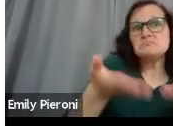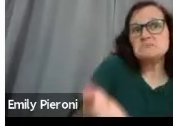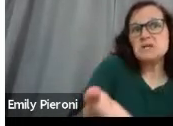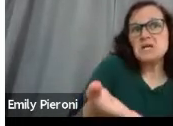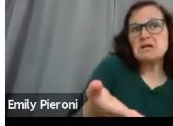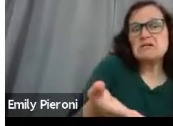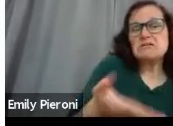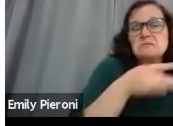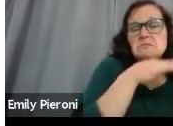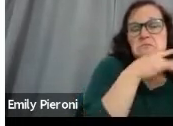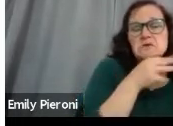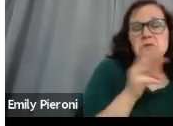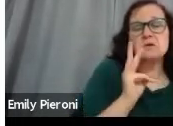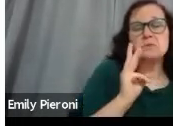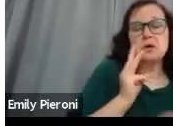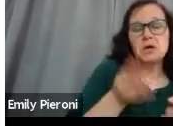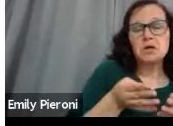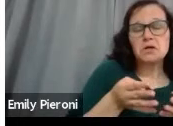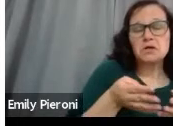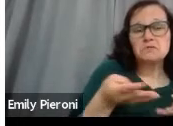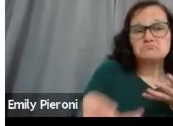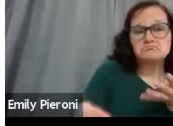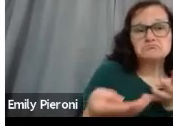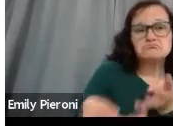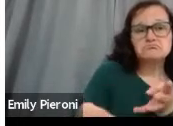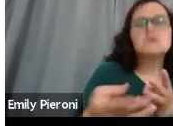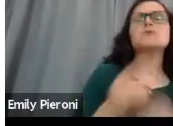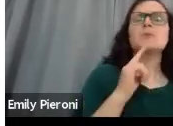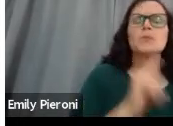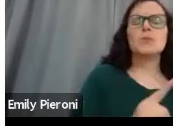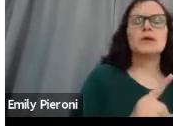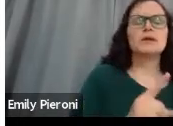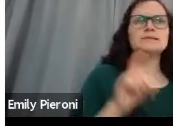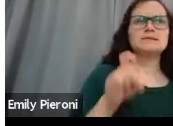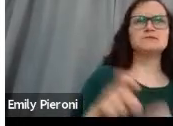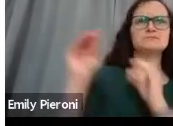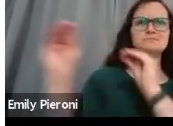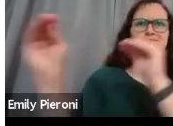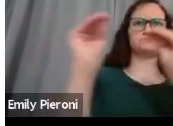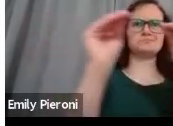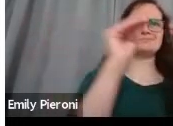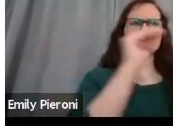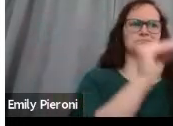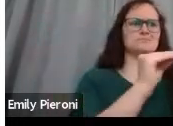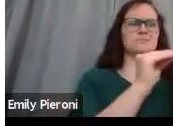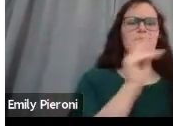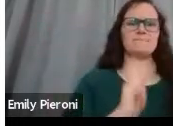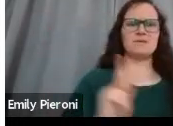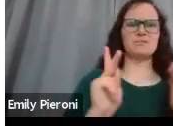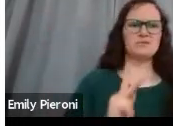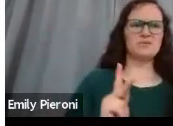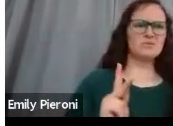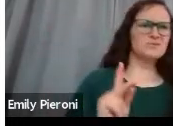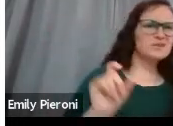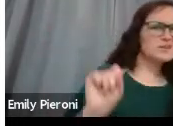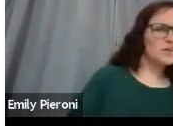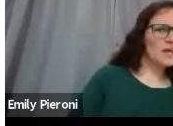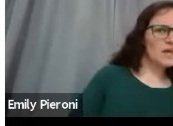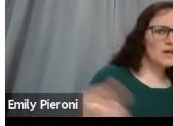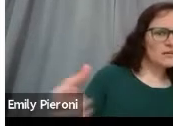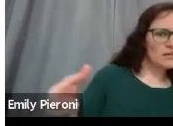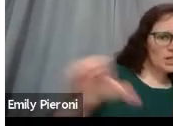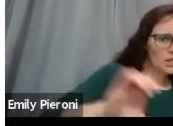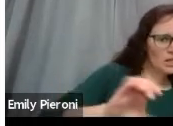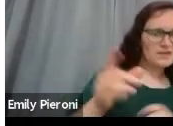it's really kind of boiling down to educating the general public on what should be flushed down the toilet, I think, more than anything. And